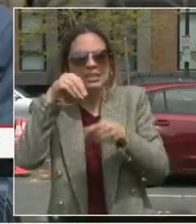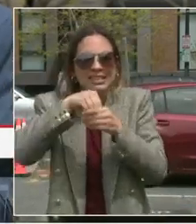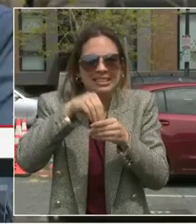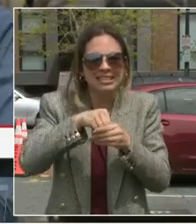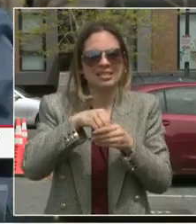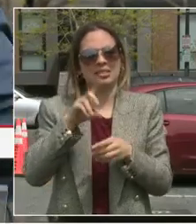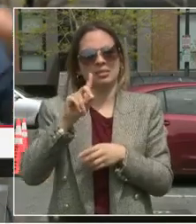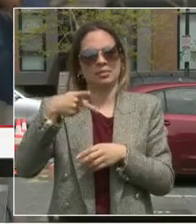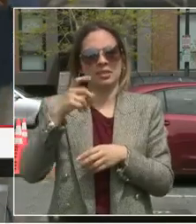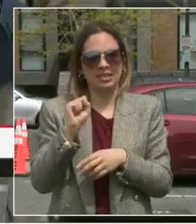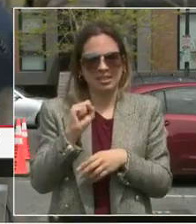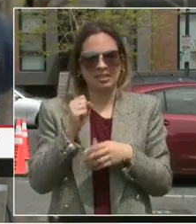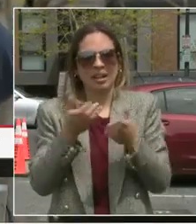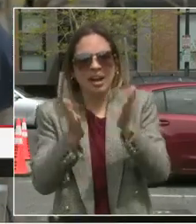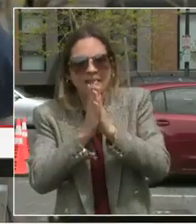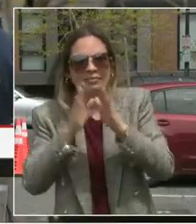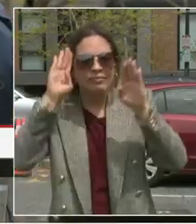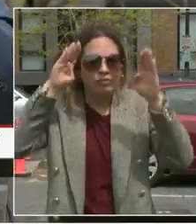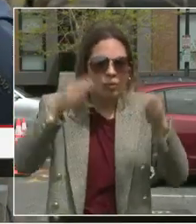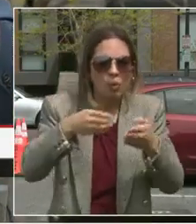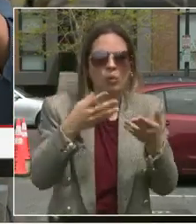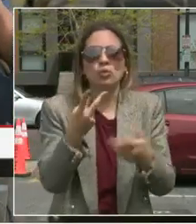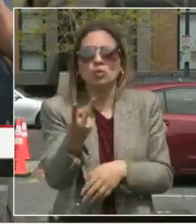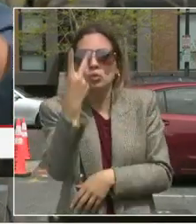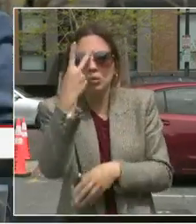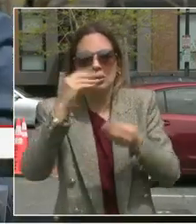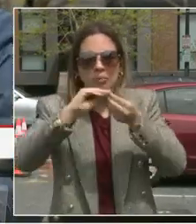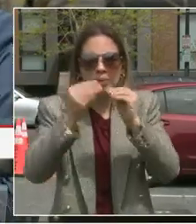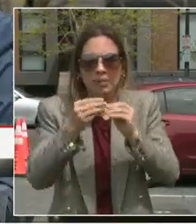you to focus on two numbers, 347 to hire,